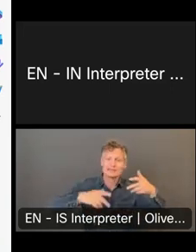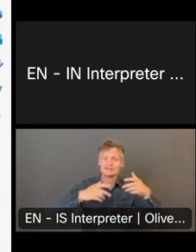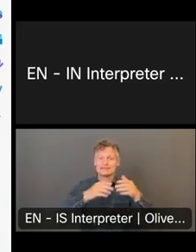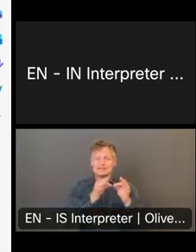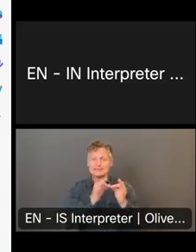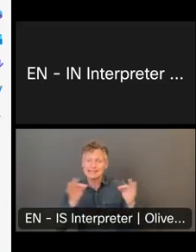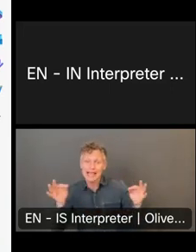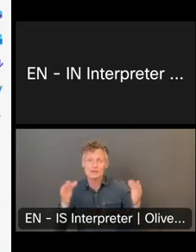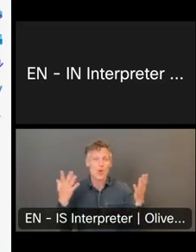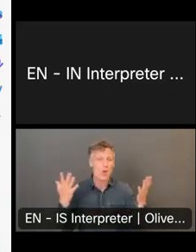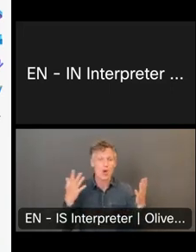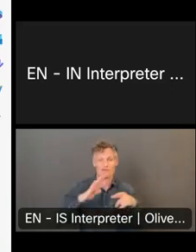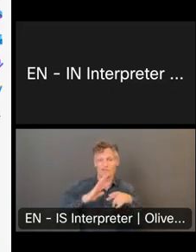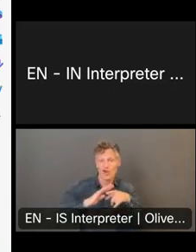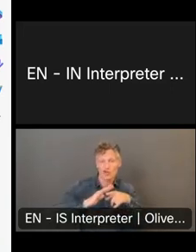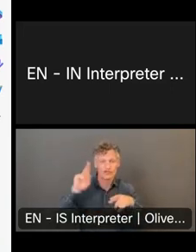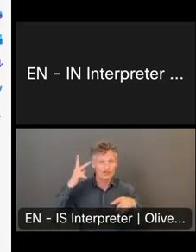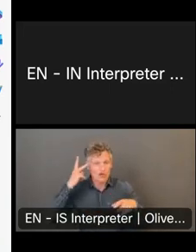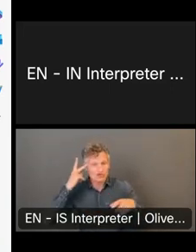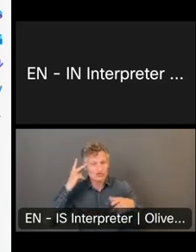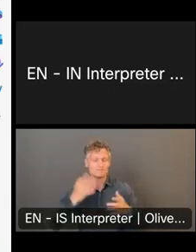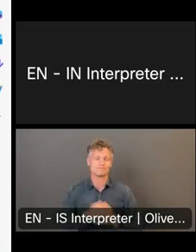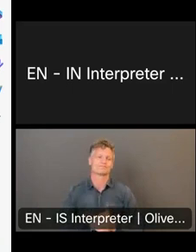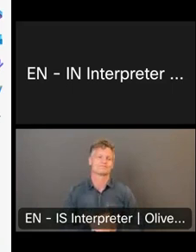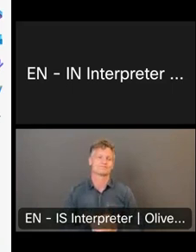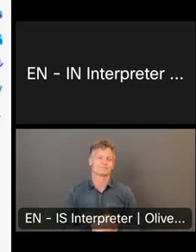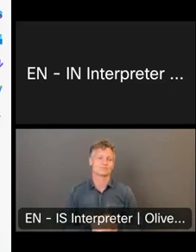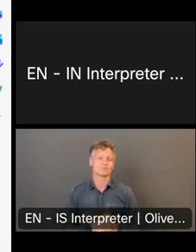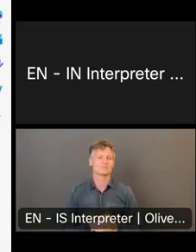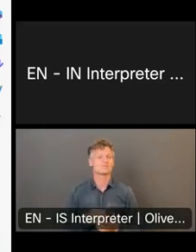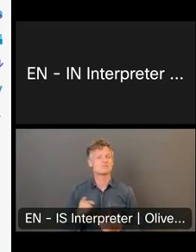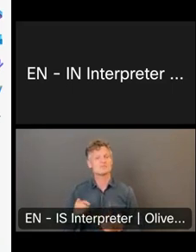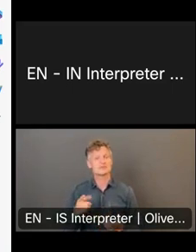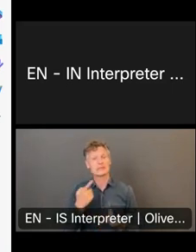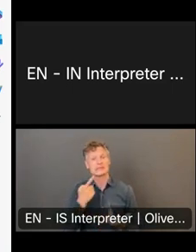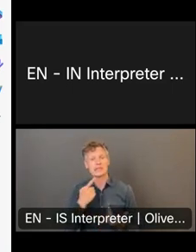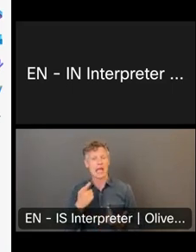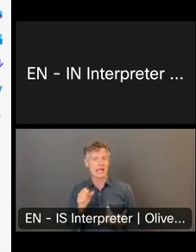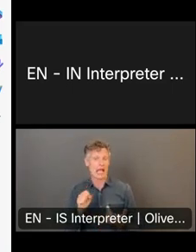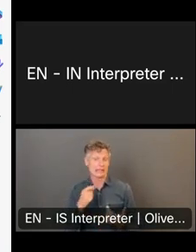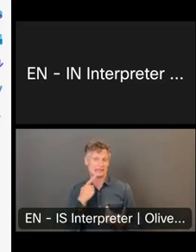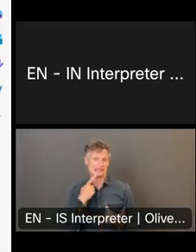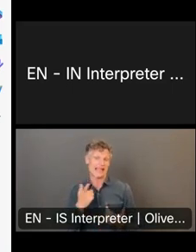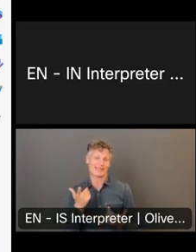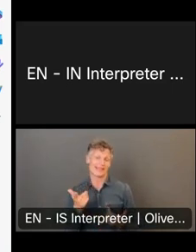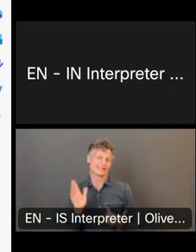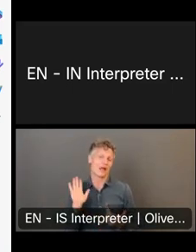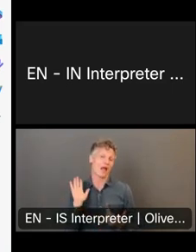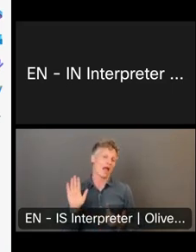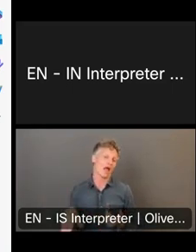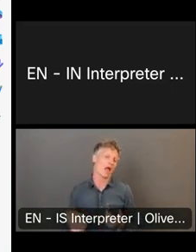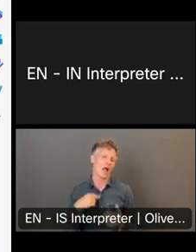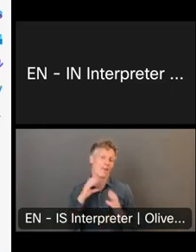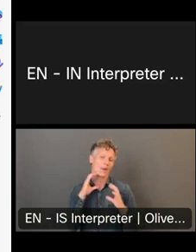Bequemlichkeit itself might be best rendered as laziness with a distinct moralizing tone, as